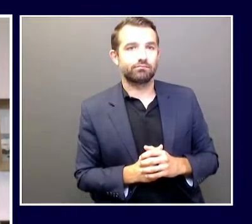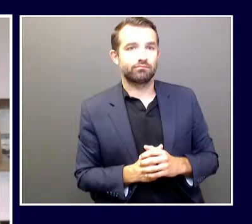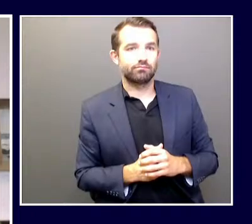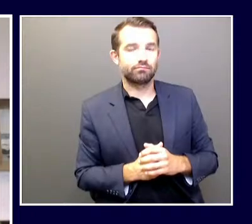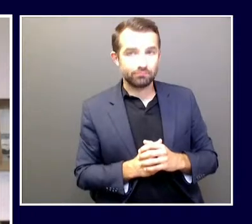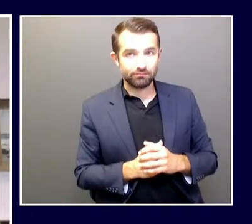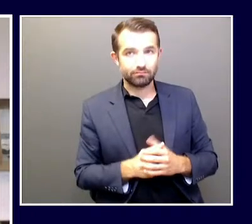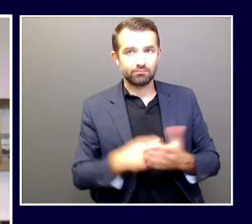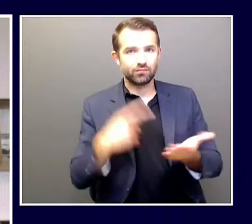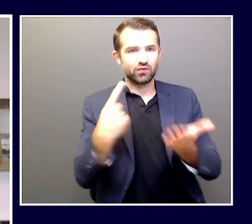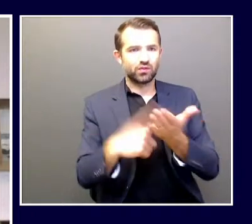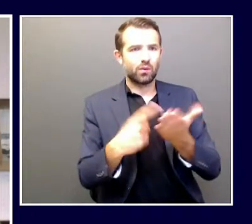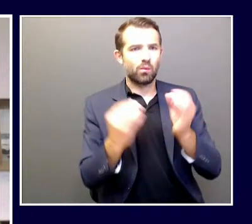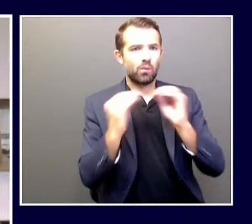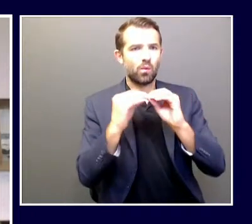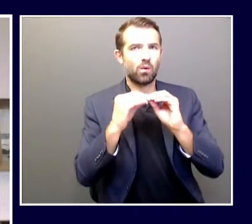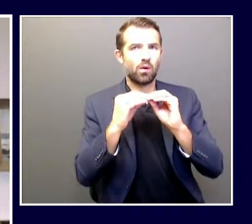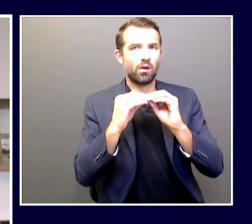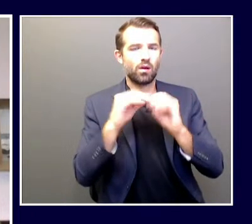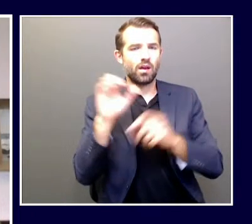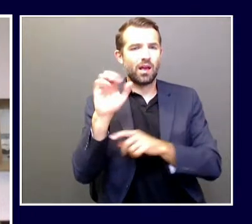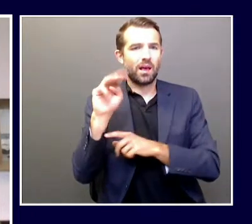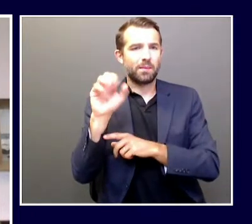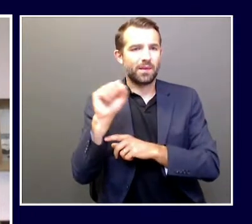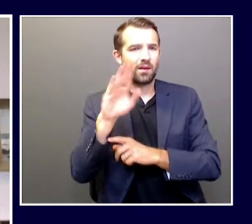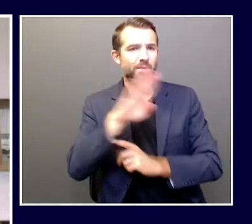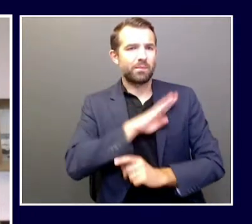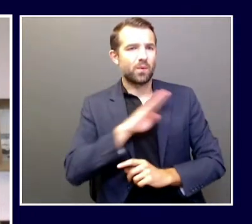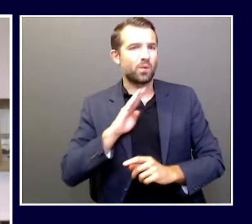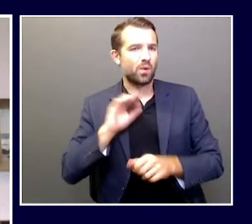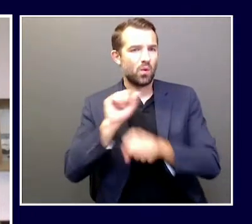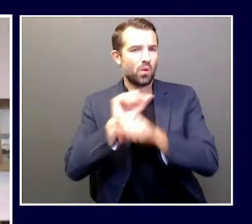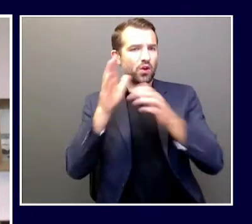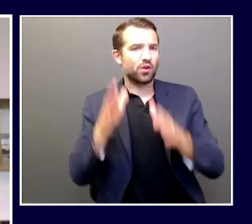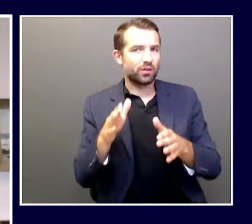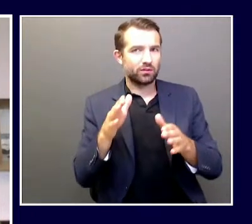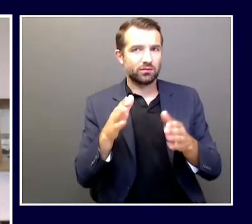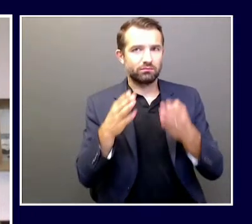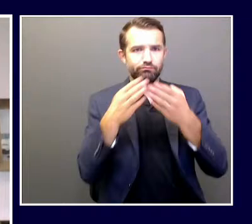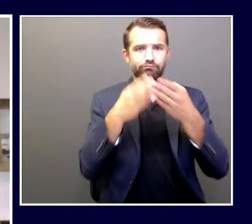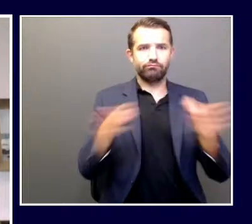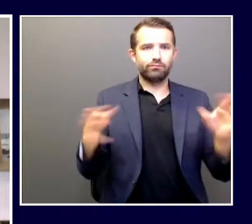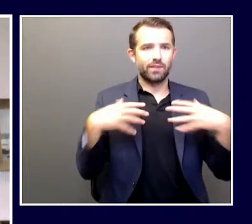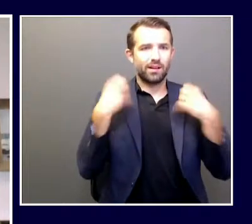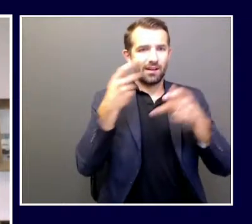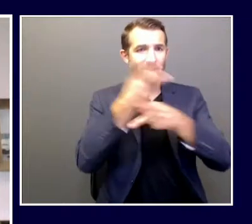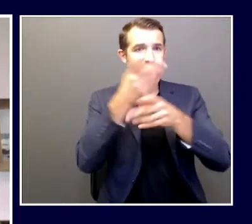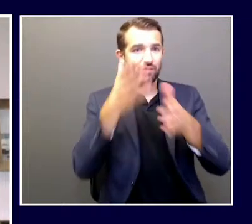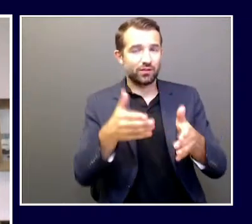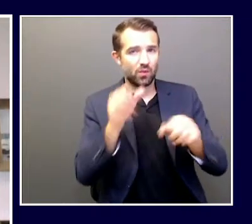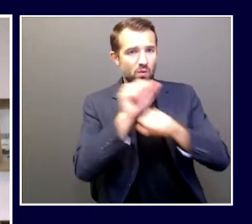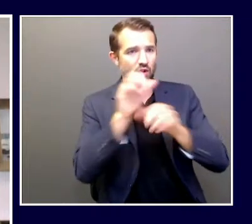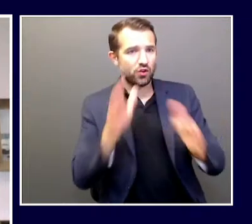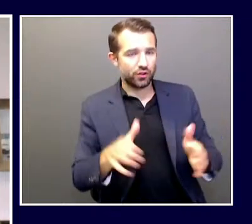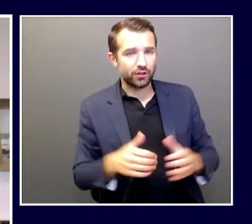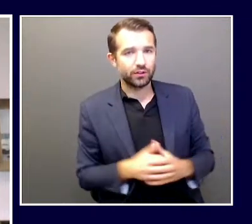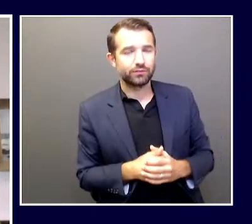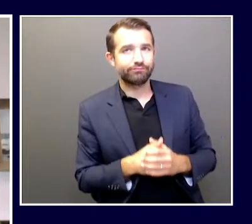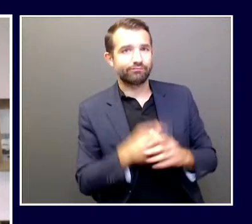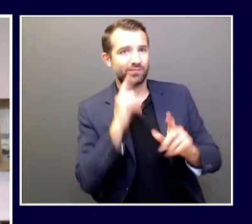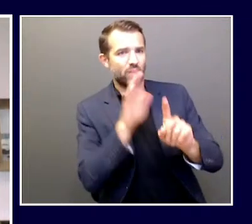workers there, but with healthcare workers as a whole, especially across the state, we've seen